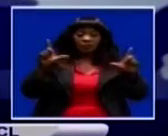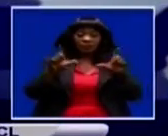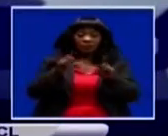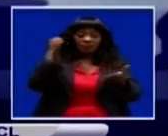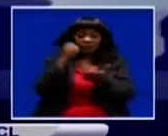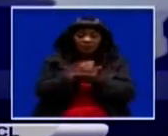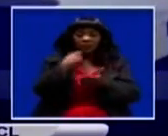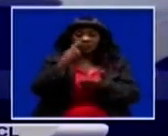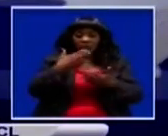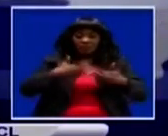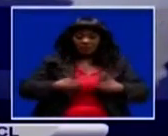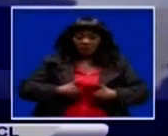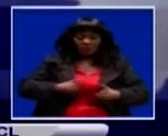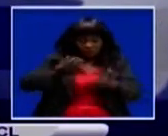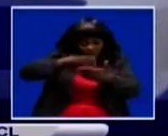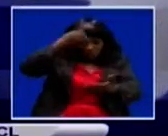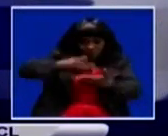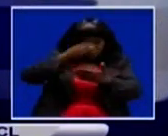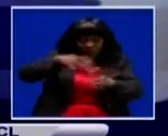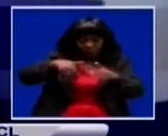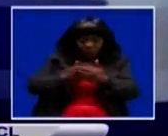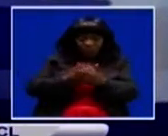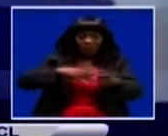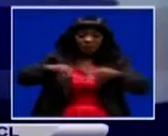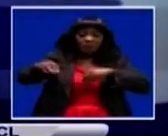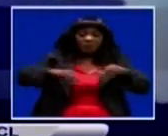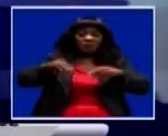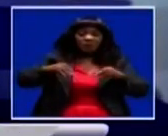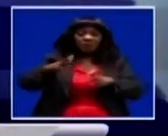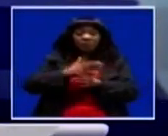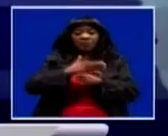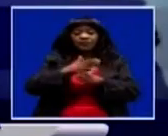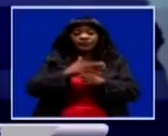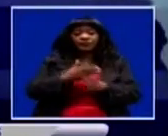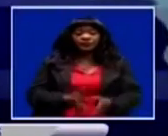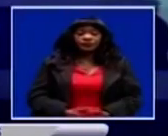various businesses in order to learn how to manage and run such ventures.